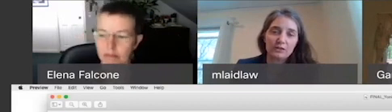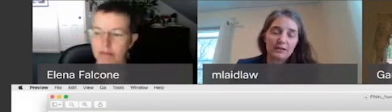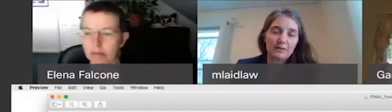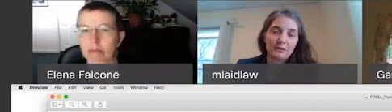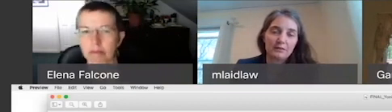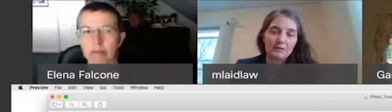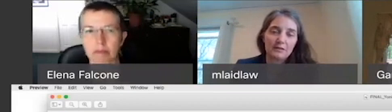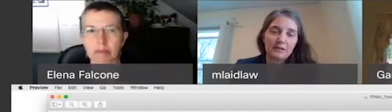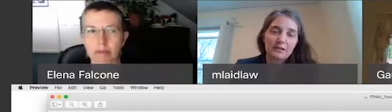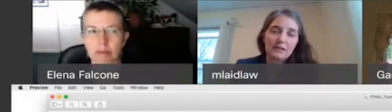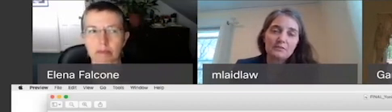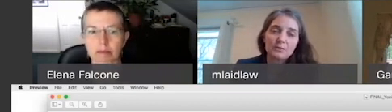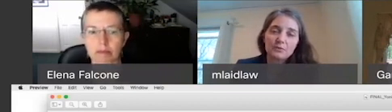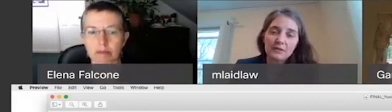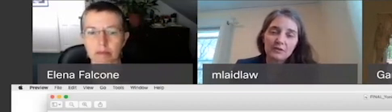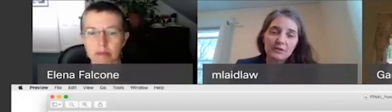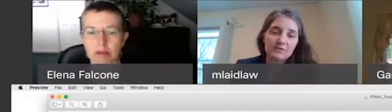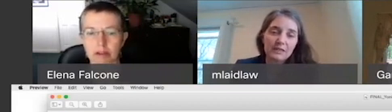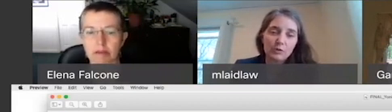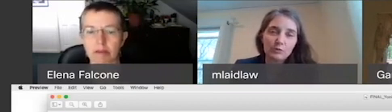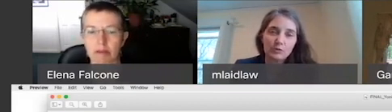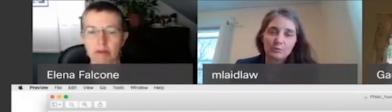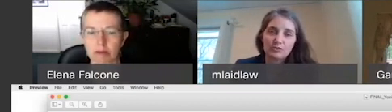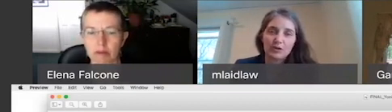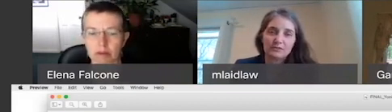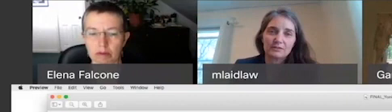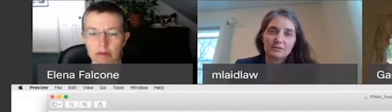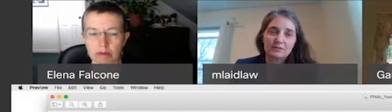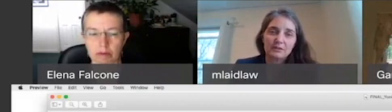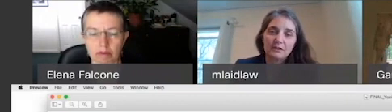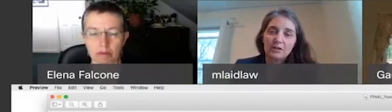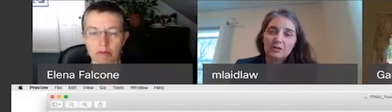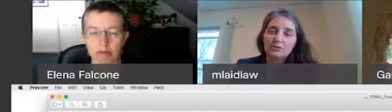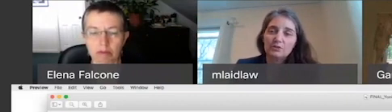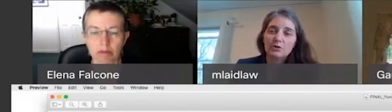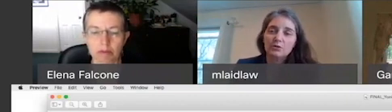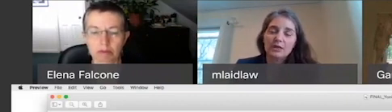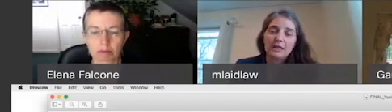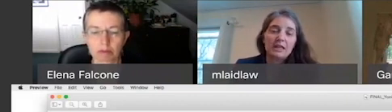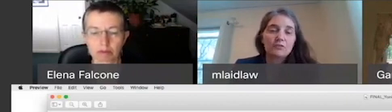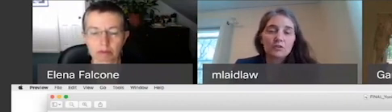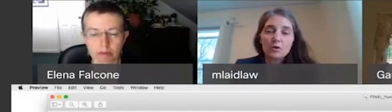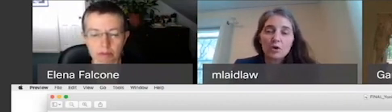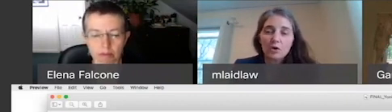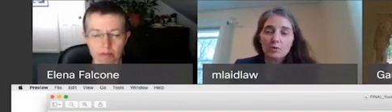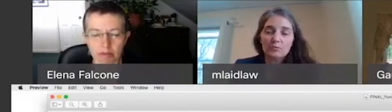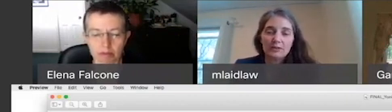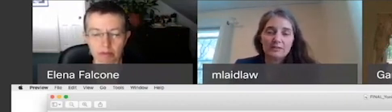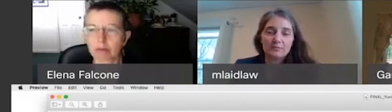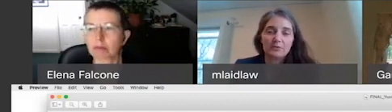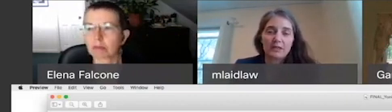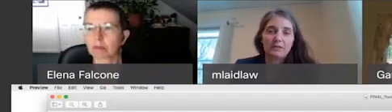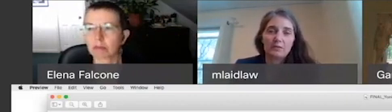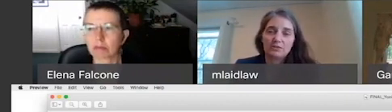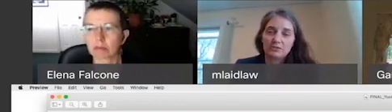can happen is more in the area of irrevocable trusts. So if you own a home, for